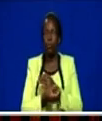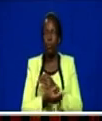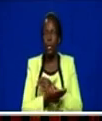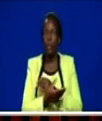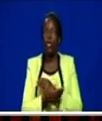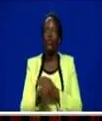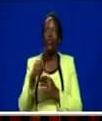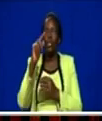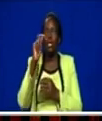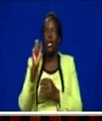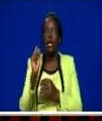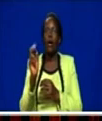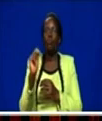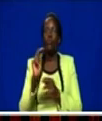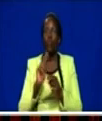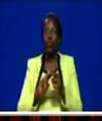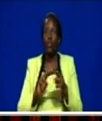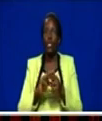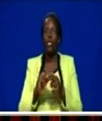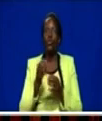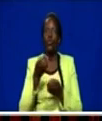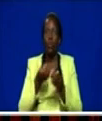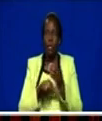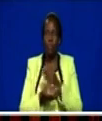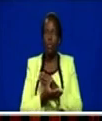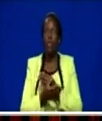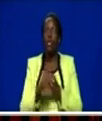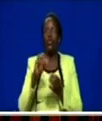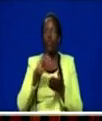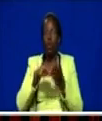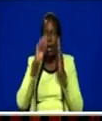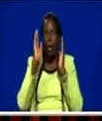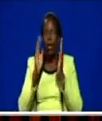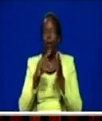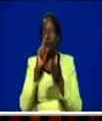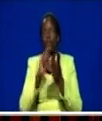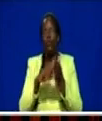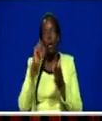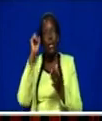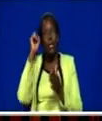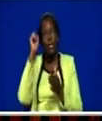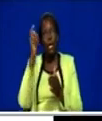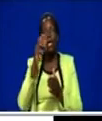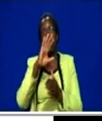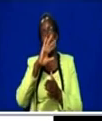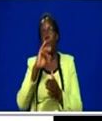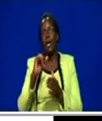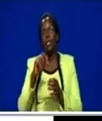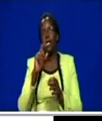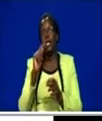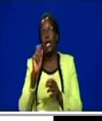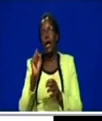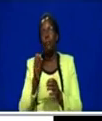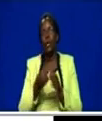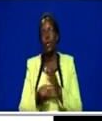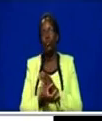is explain. So learner, what do you understand by explain? In explaining,